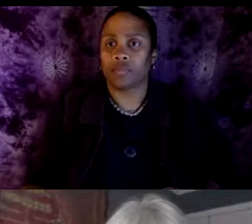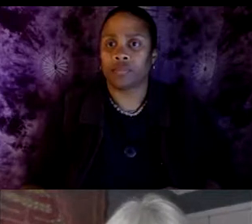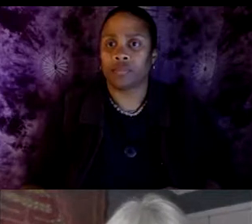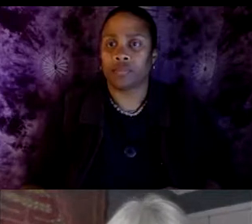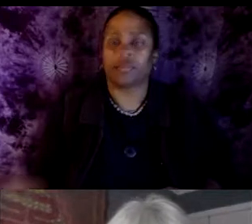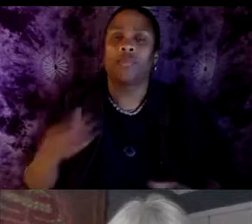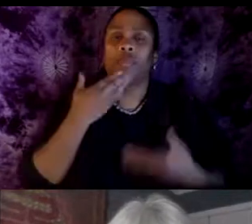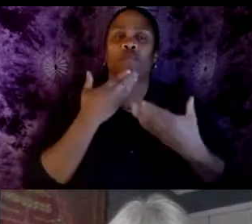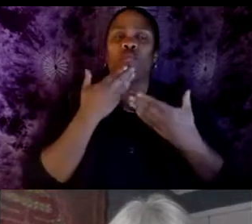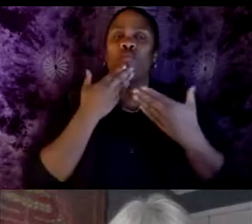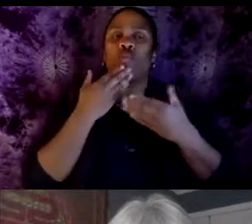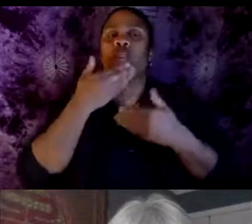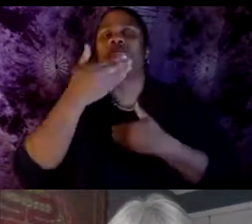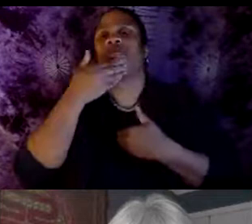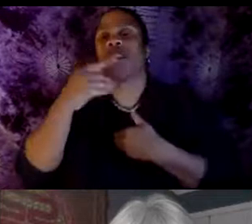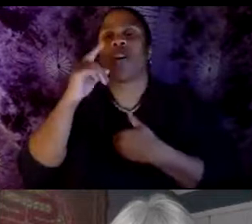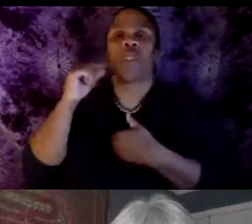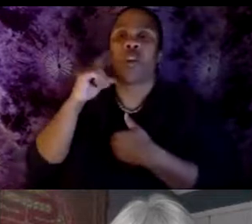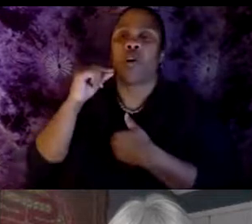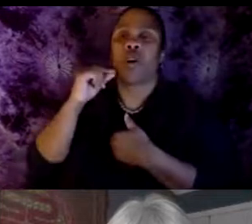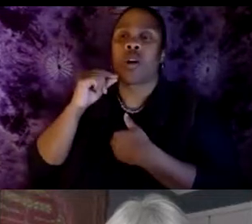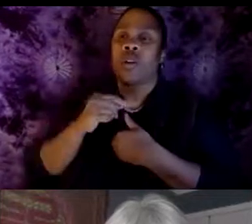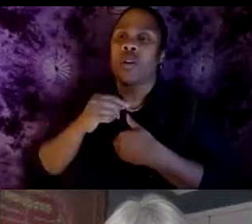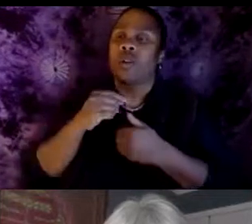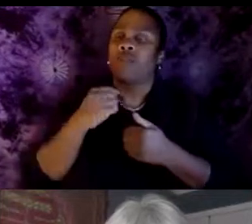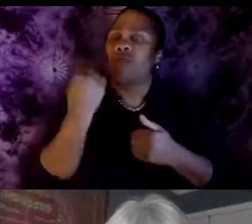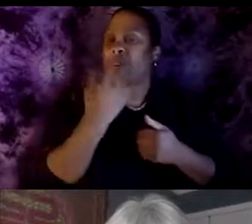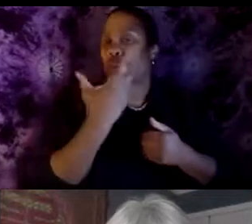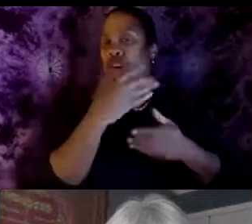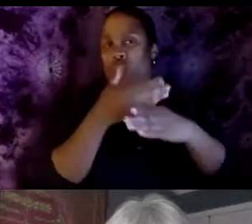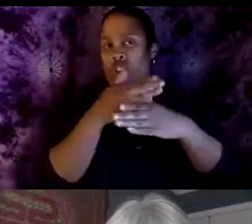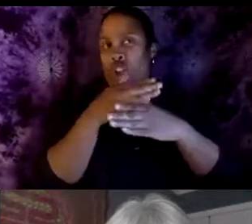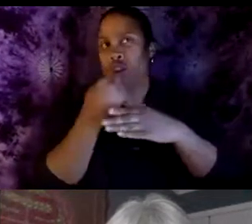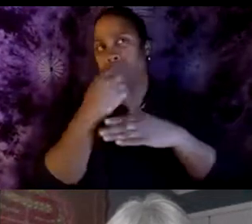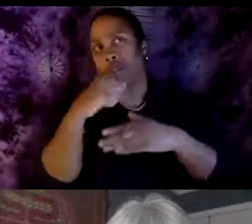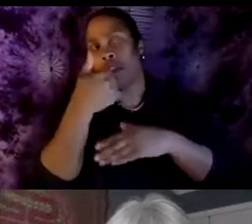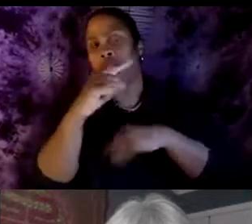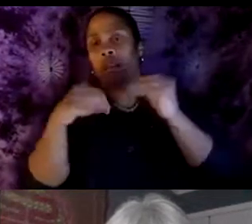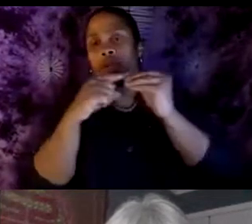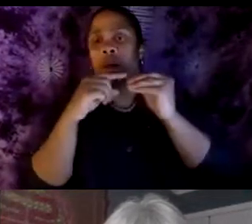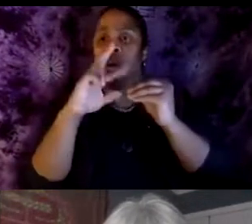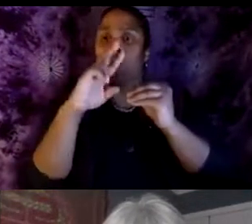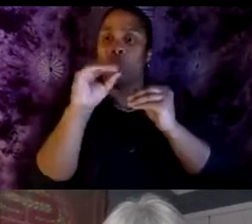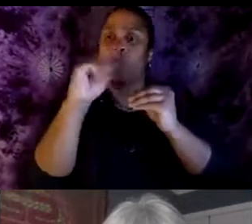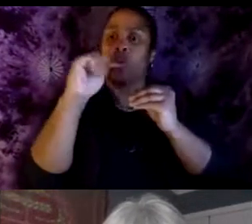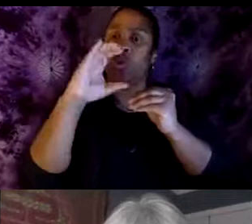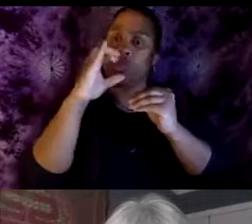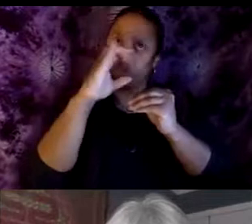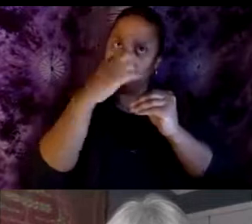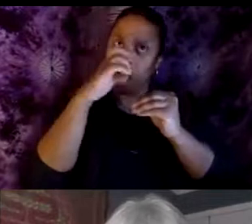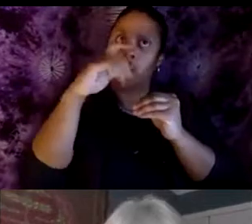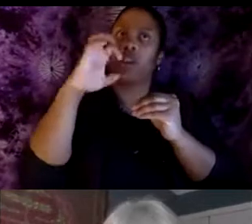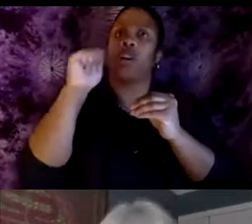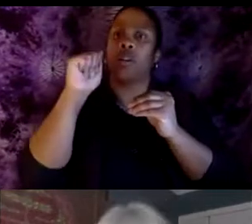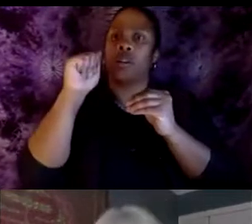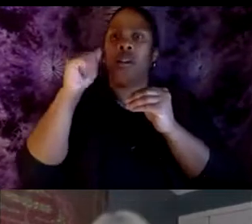you, Thorne. Have anyone wanted to share anything else about root chakra or about cord cutting? I know I have a cord cutting thing I can